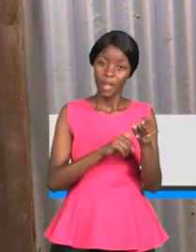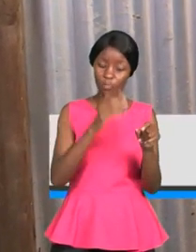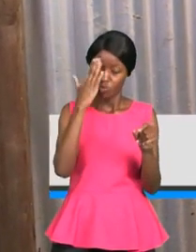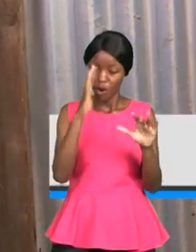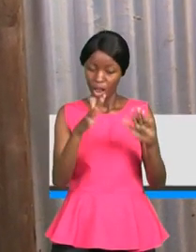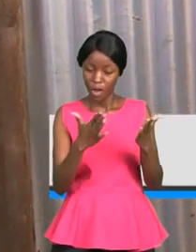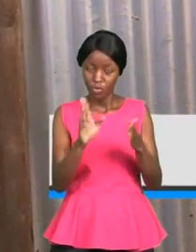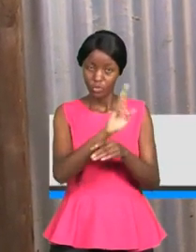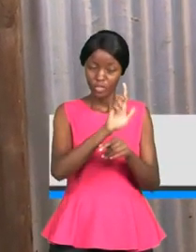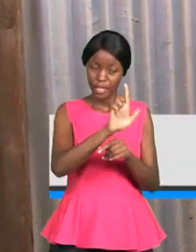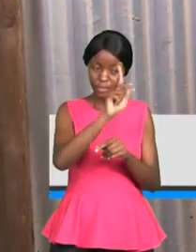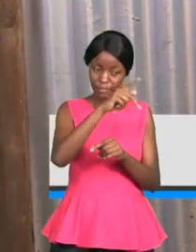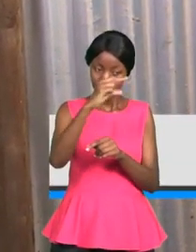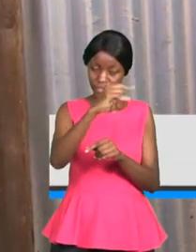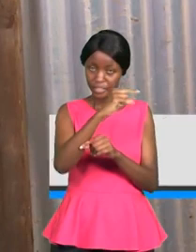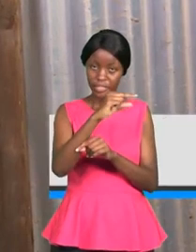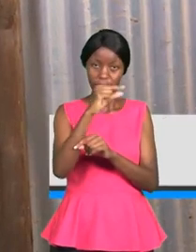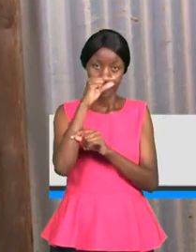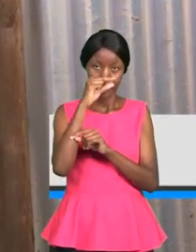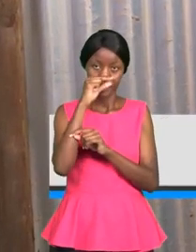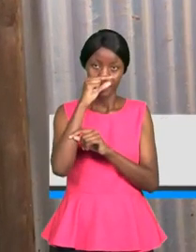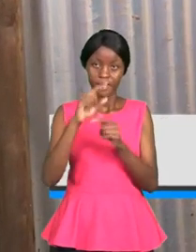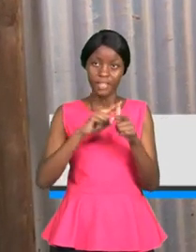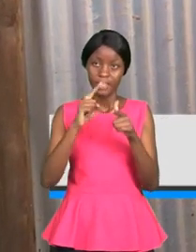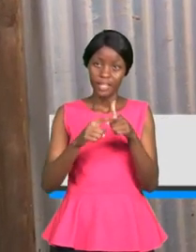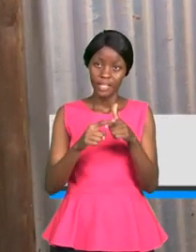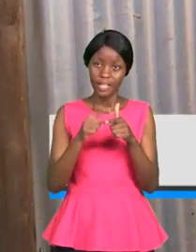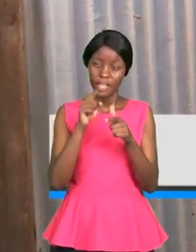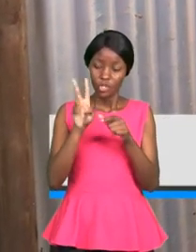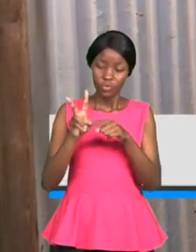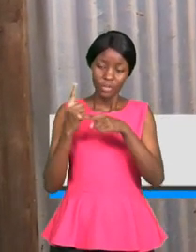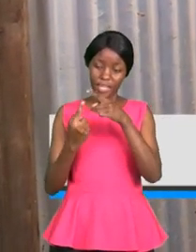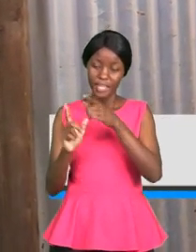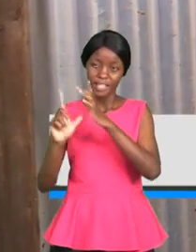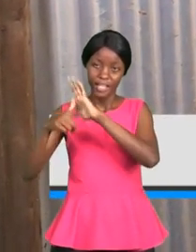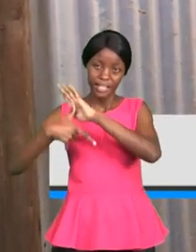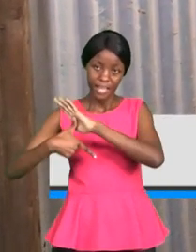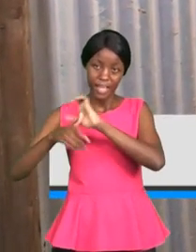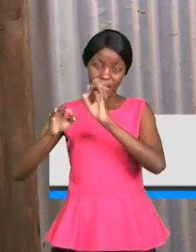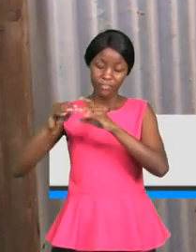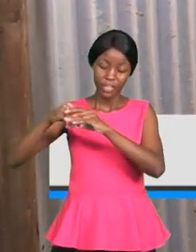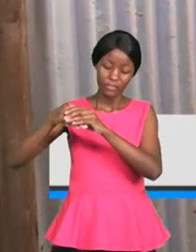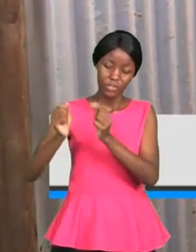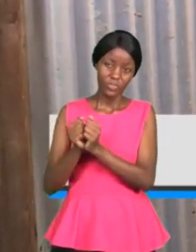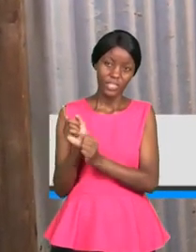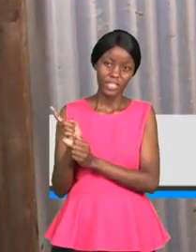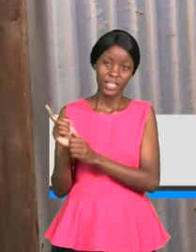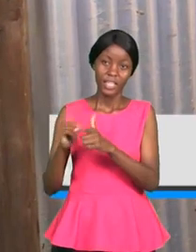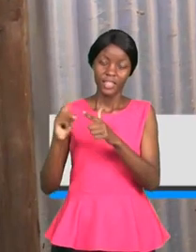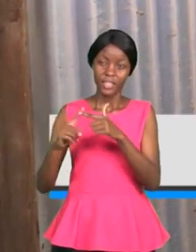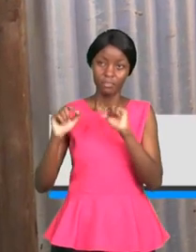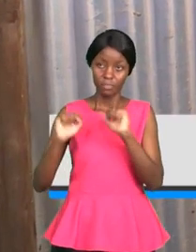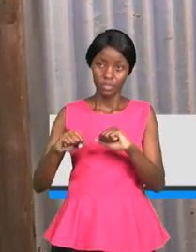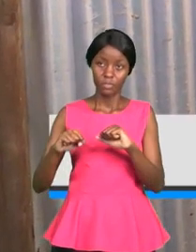use your LPG gas, you find in 2 years, having invested in this, you are able